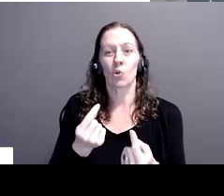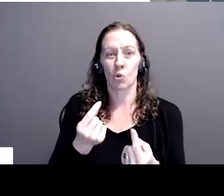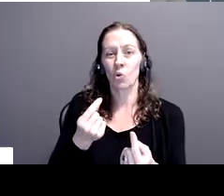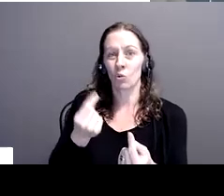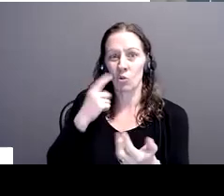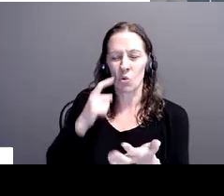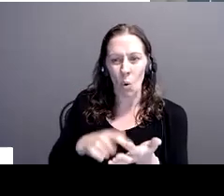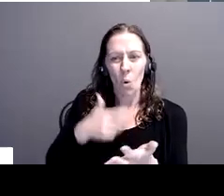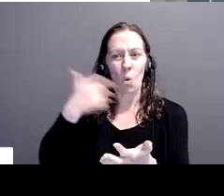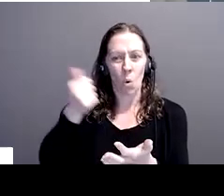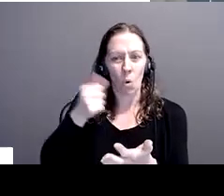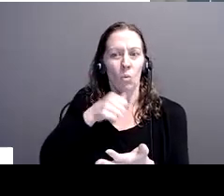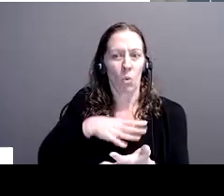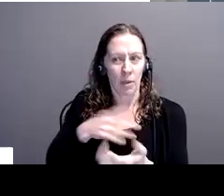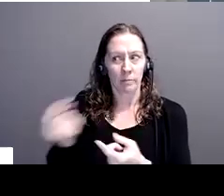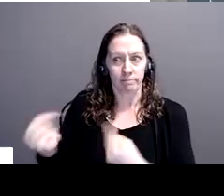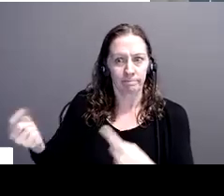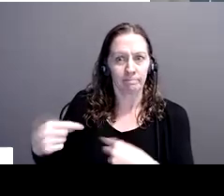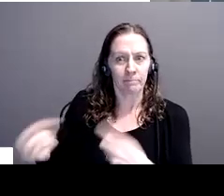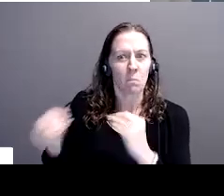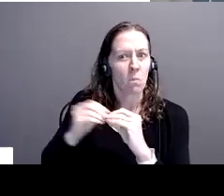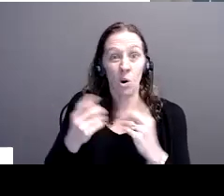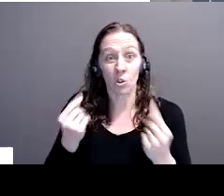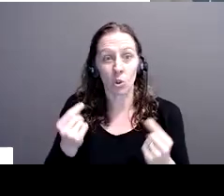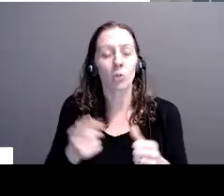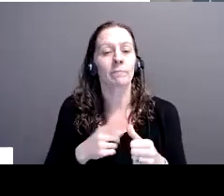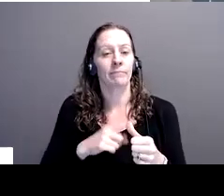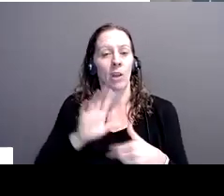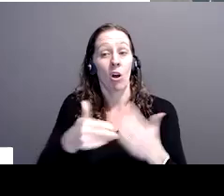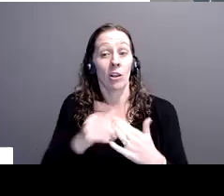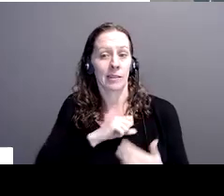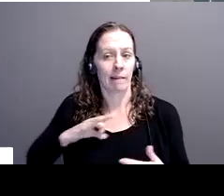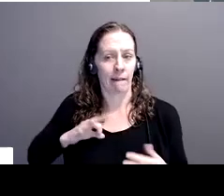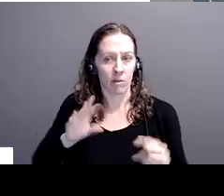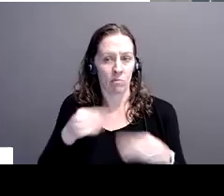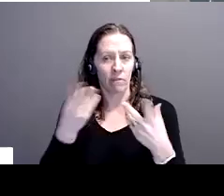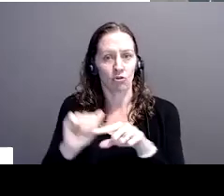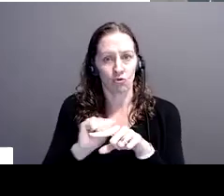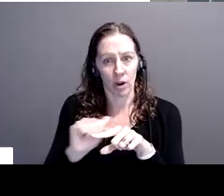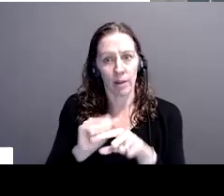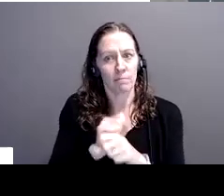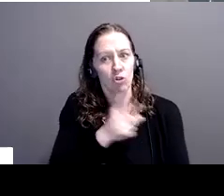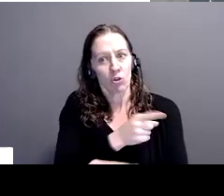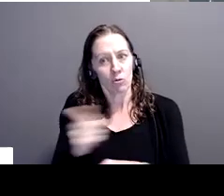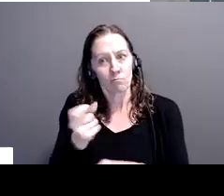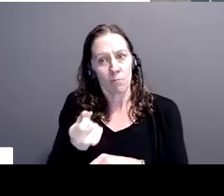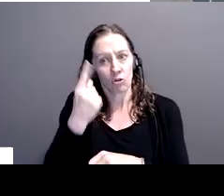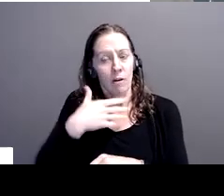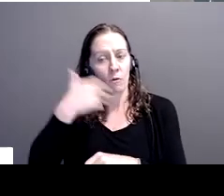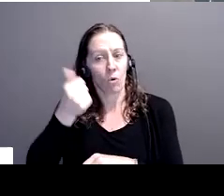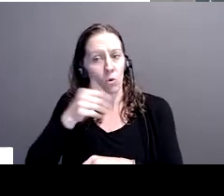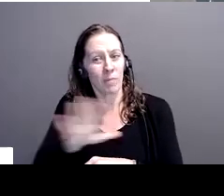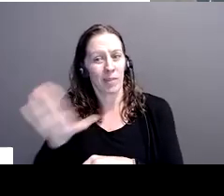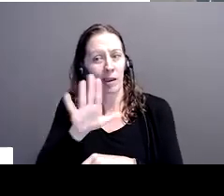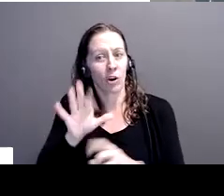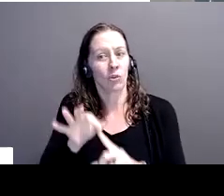older women. We have providing training for all our staff in understanding the unique needs of older women that is